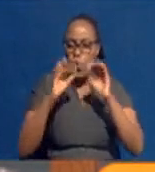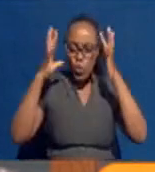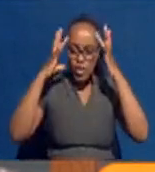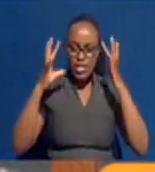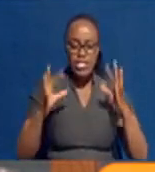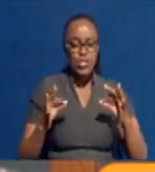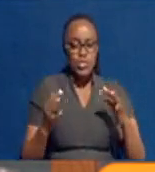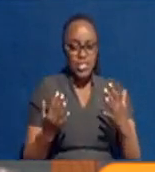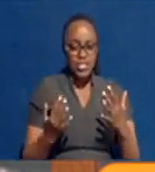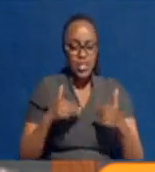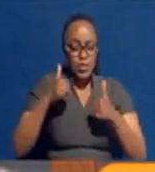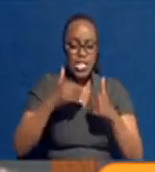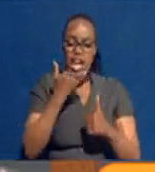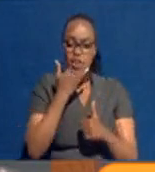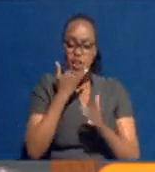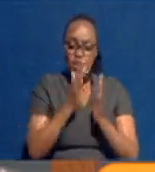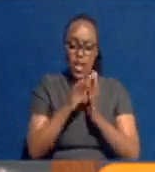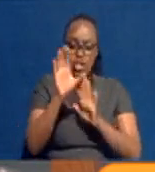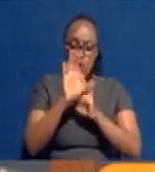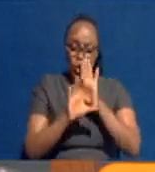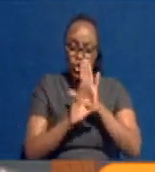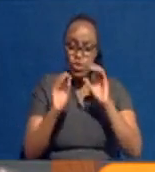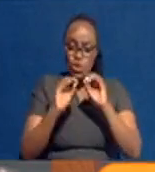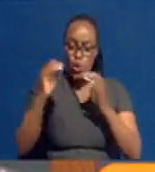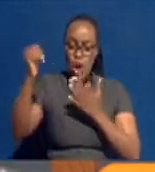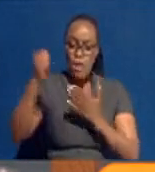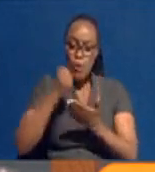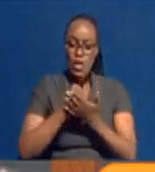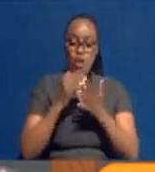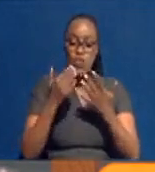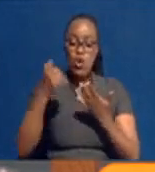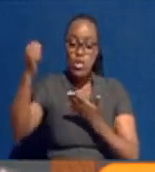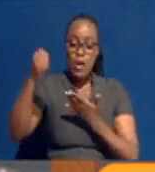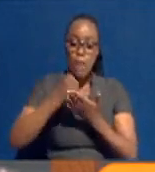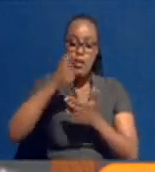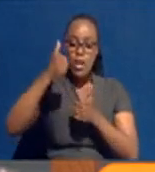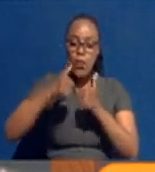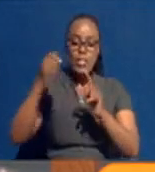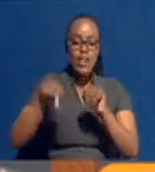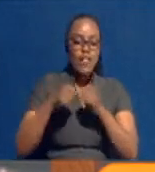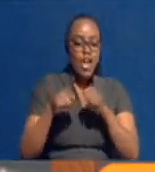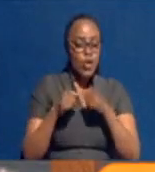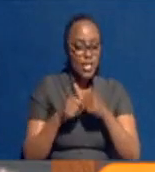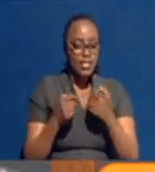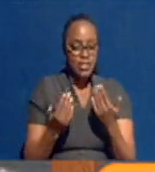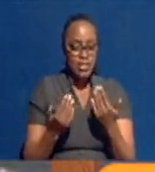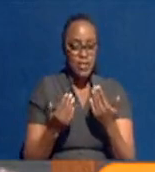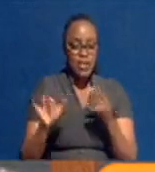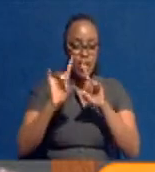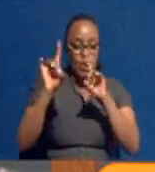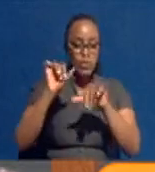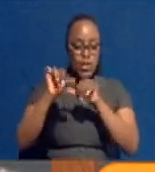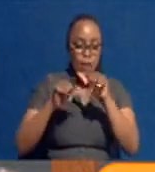decisions and constitutional appointments, or appointments that violate the question